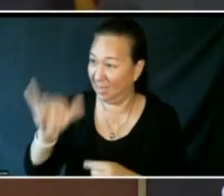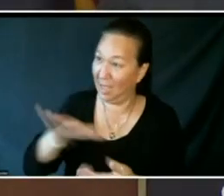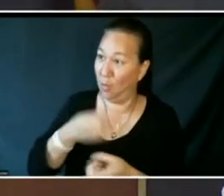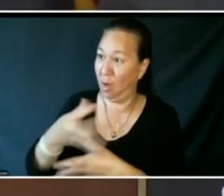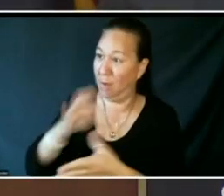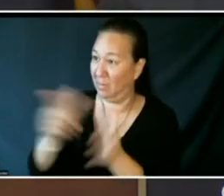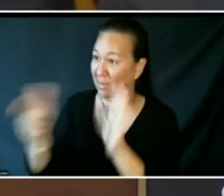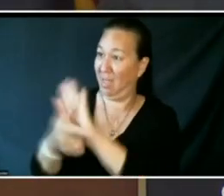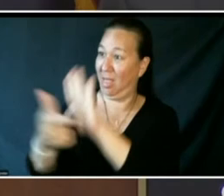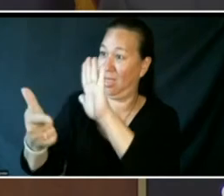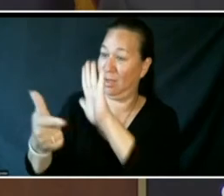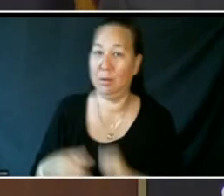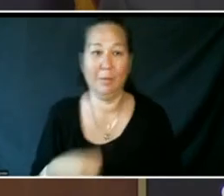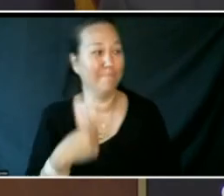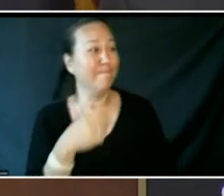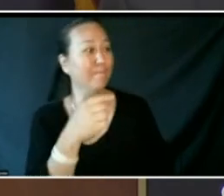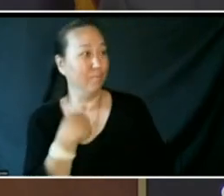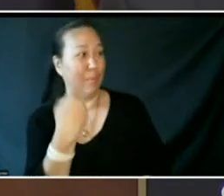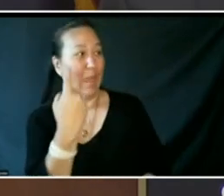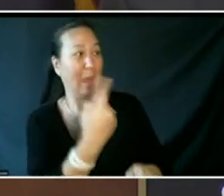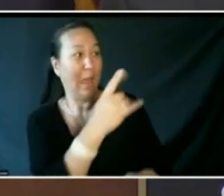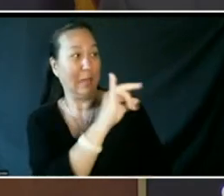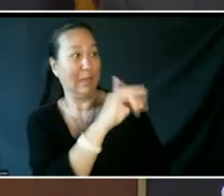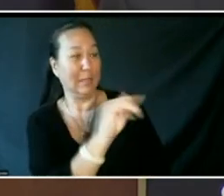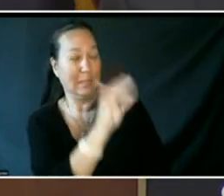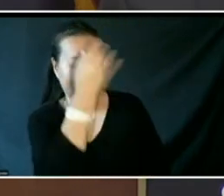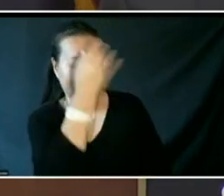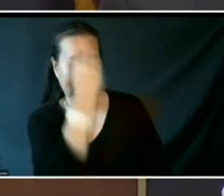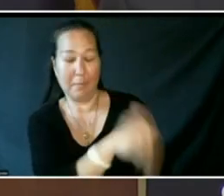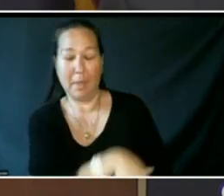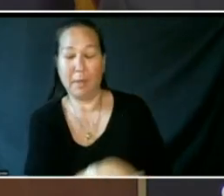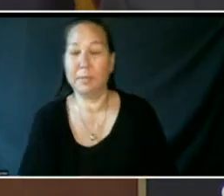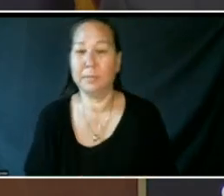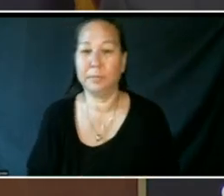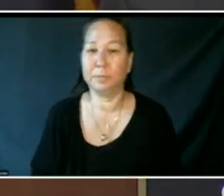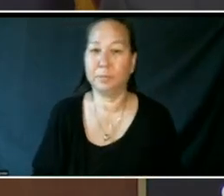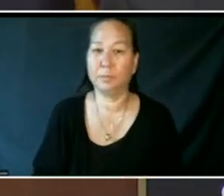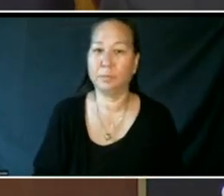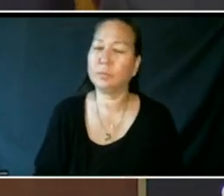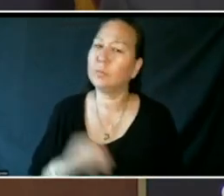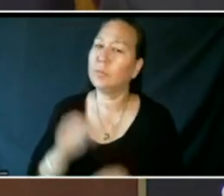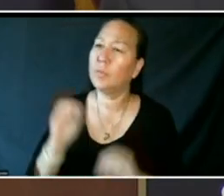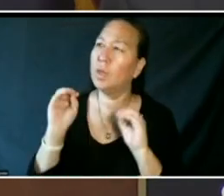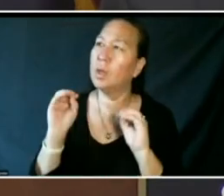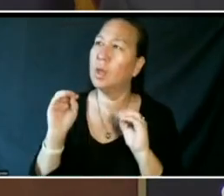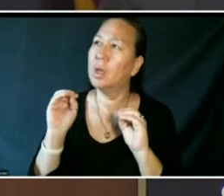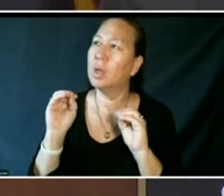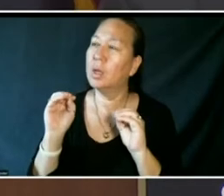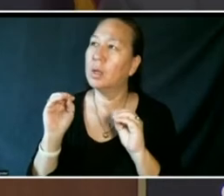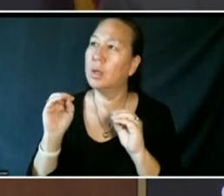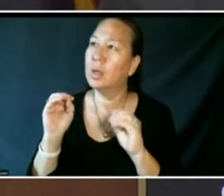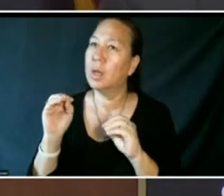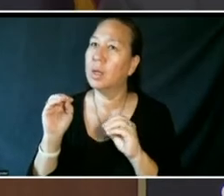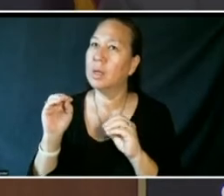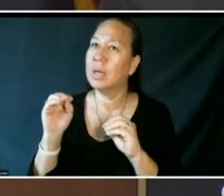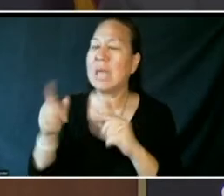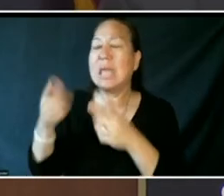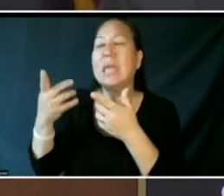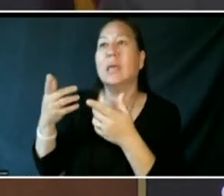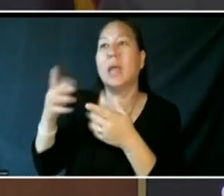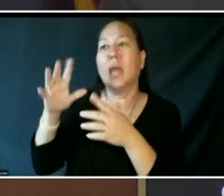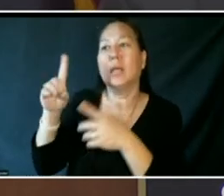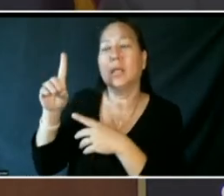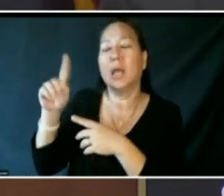And you told Dr. Eastman that you did not believe there was legal support to justify what he was asking, but he still wanted you to do it